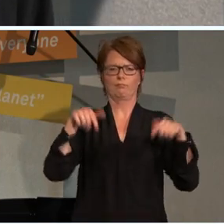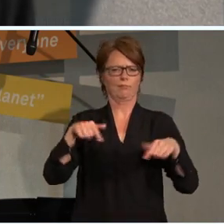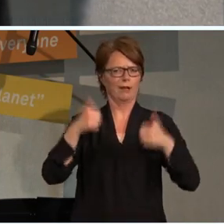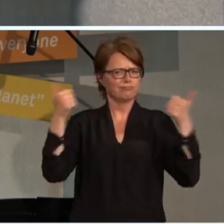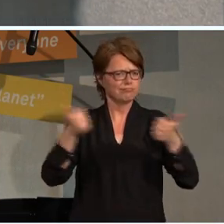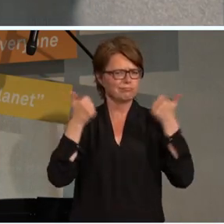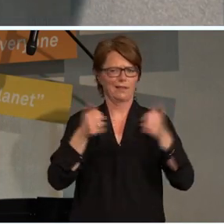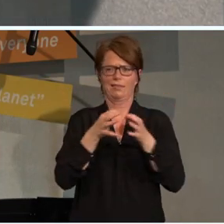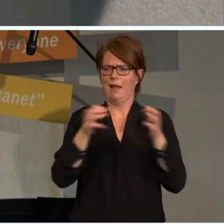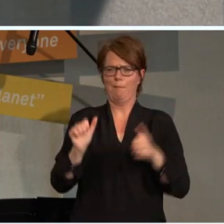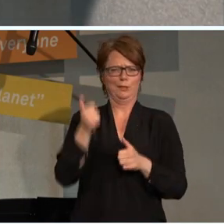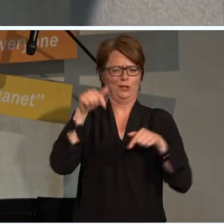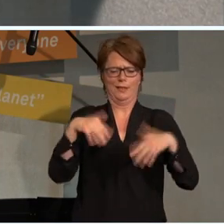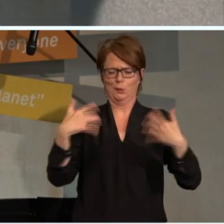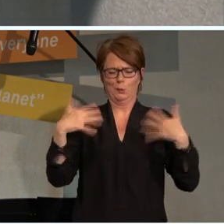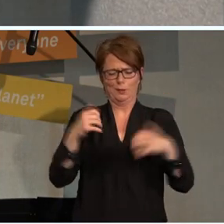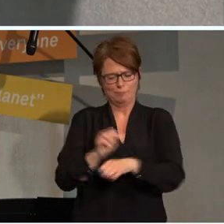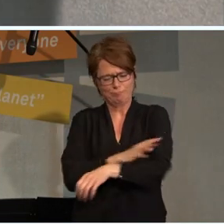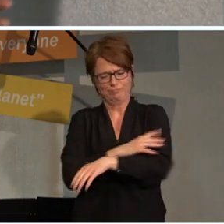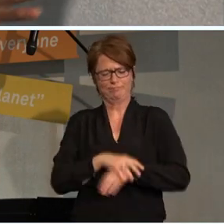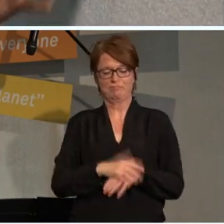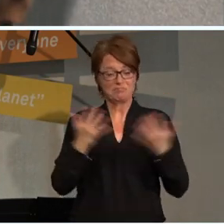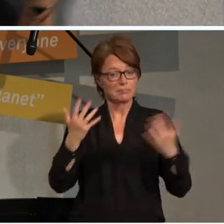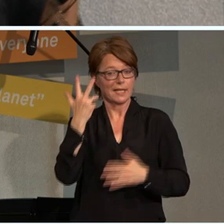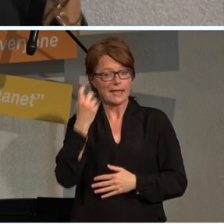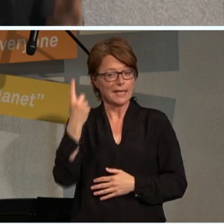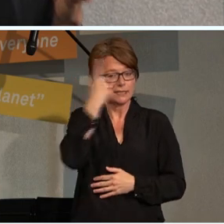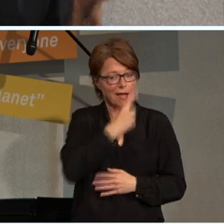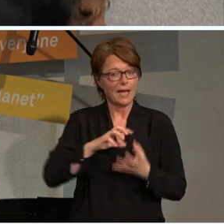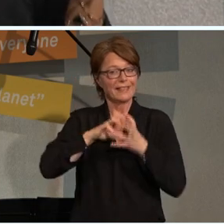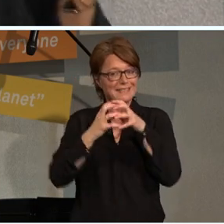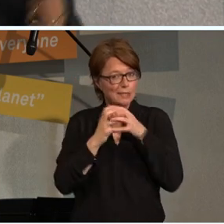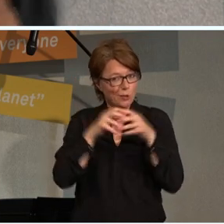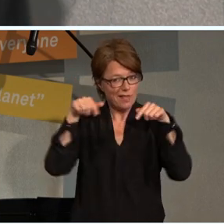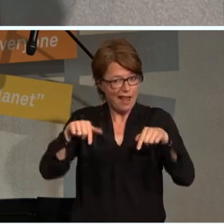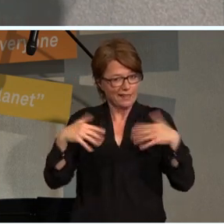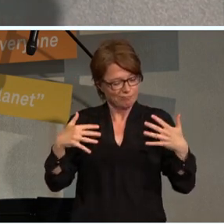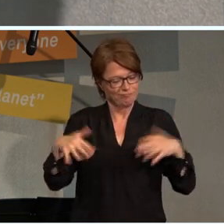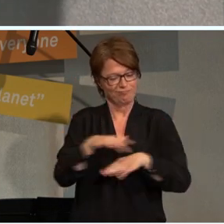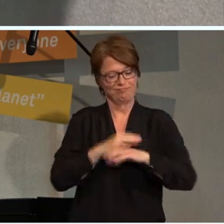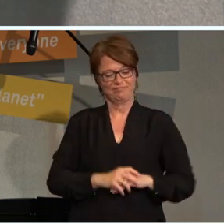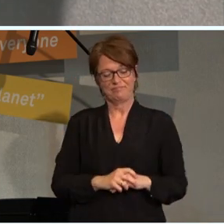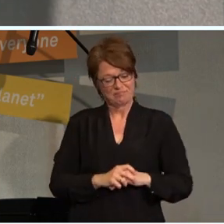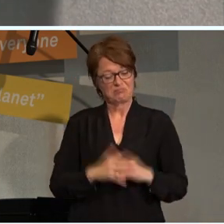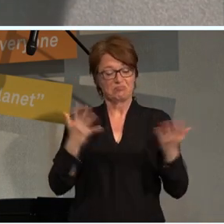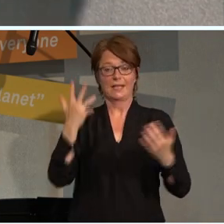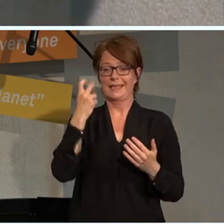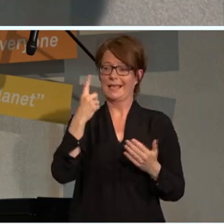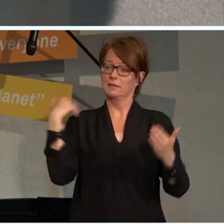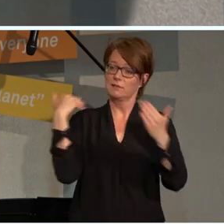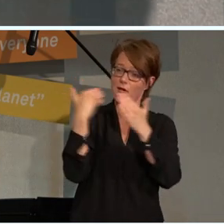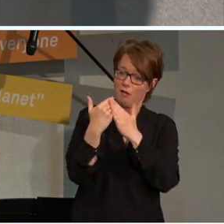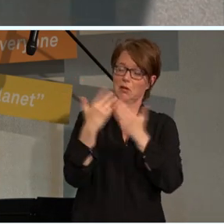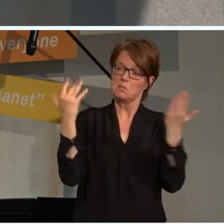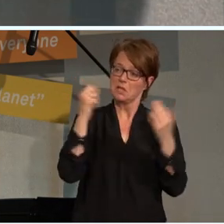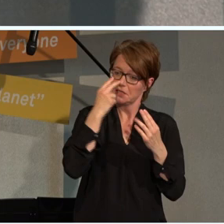the past 30 years, and even before the word was coined, there have been a lot of incredible feminists, intersectional feminists, women